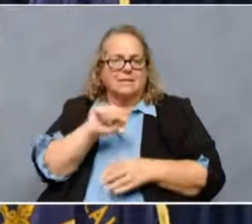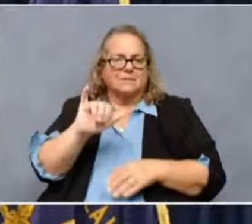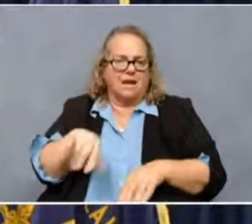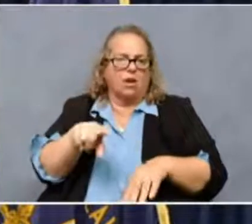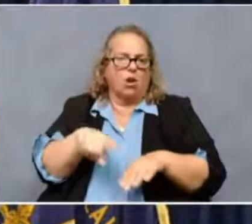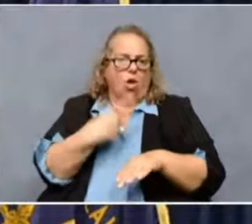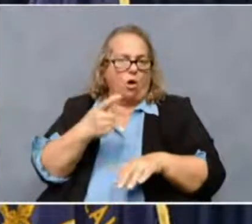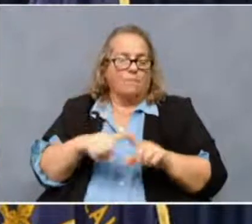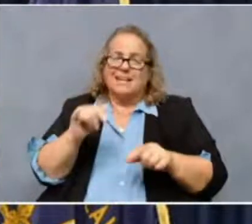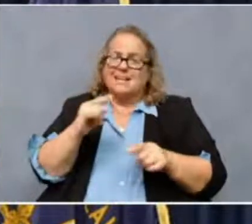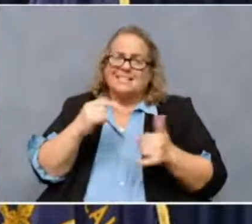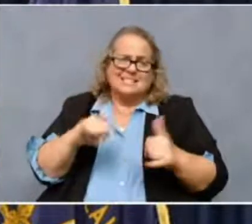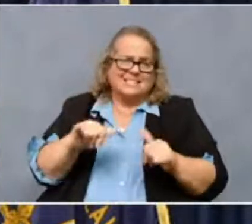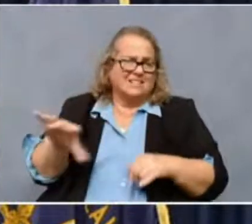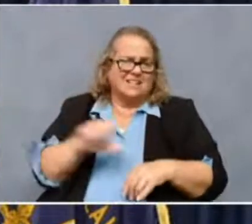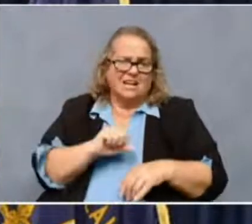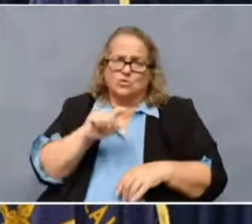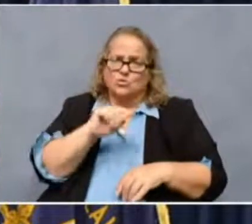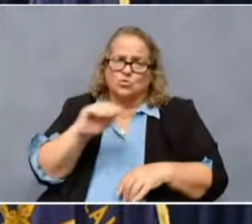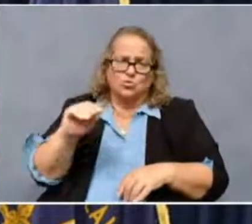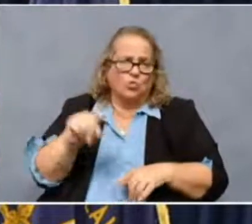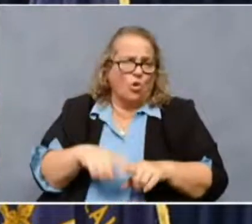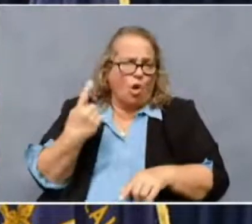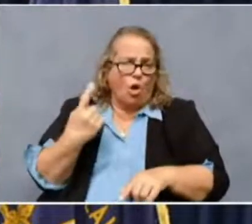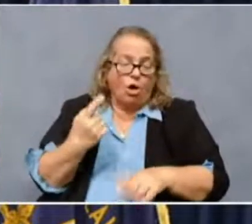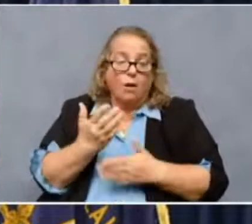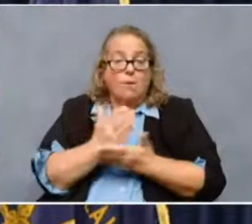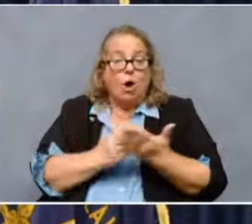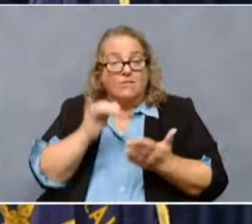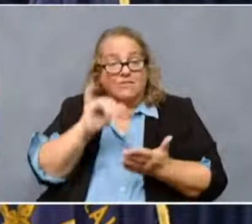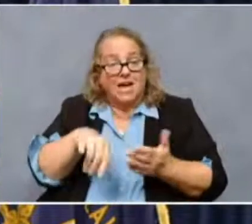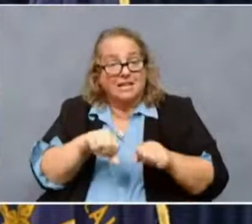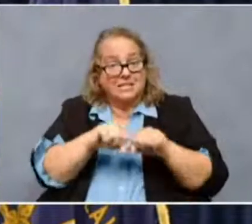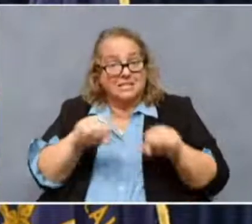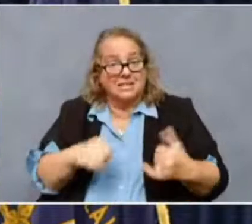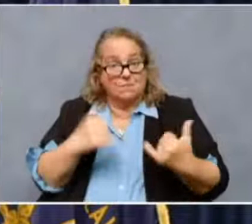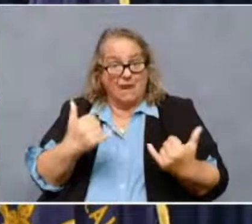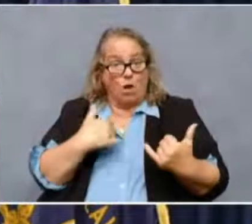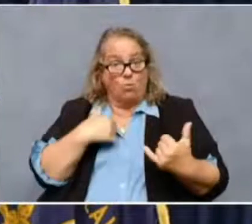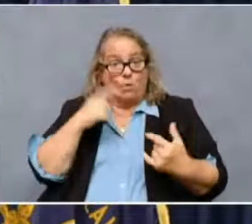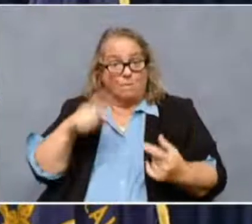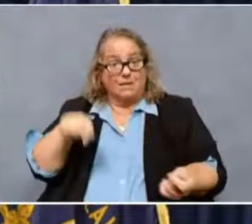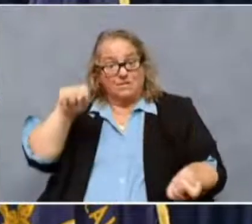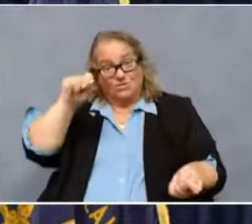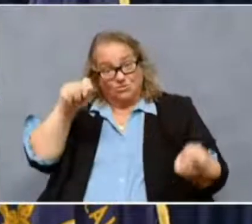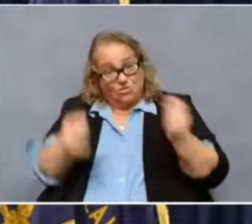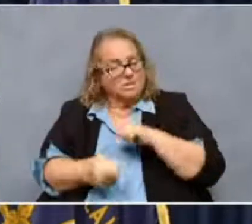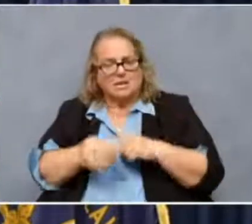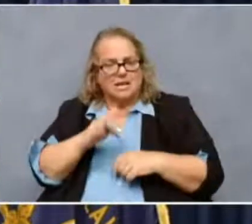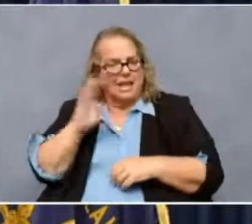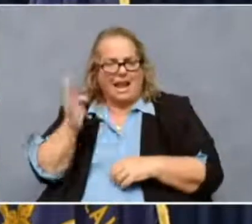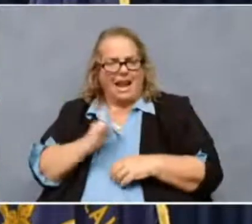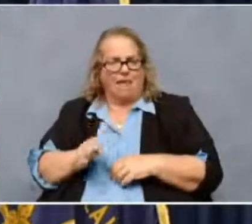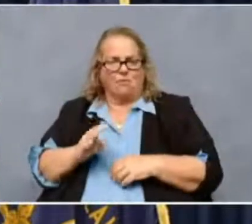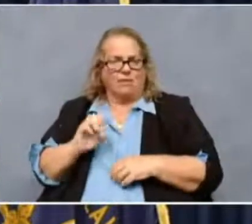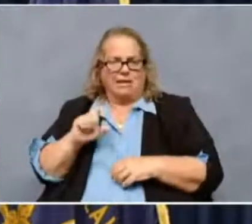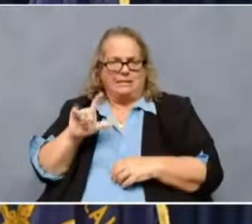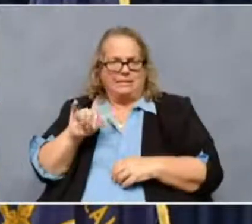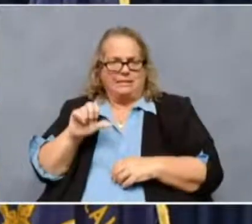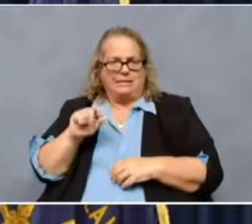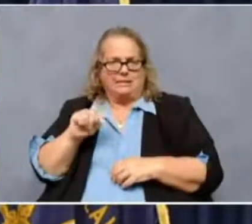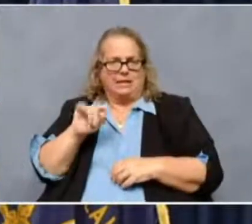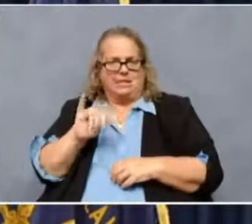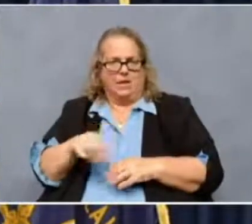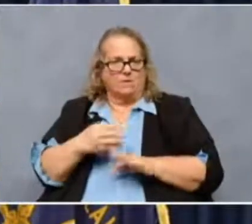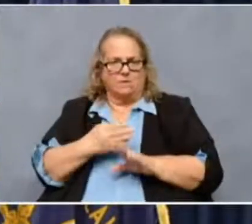too long. Part of that is the system now that we've got to put in has never existed before. No state has ever had to have a system that can